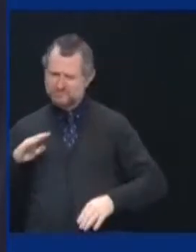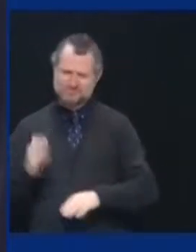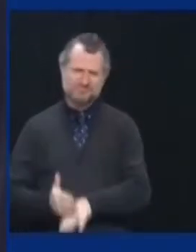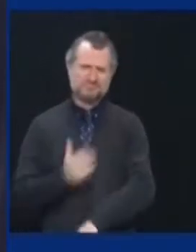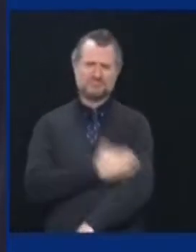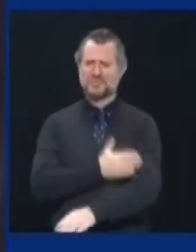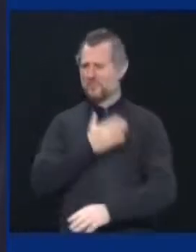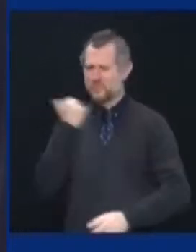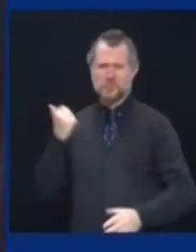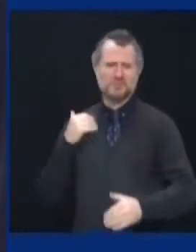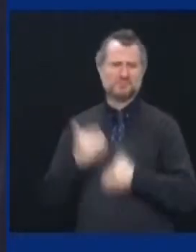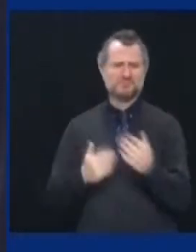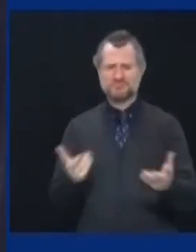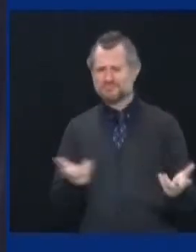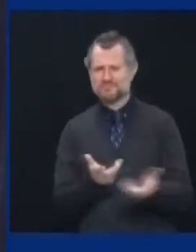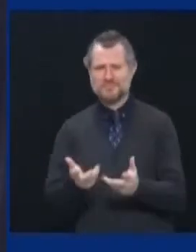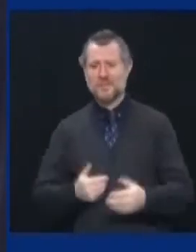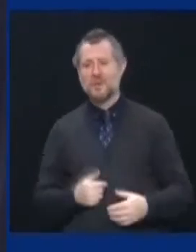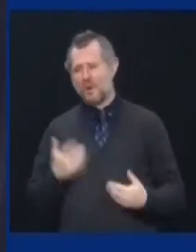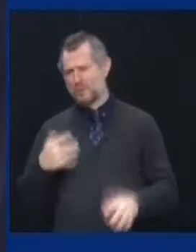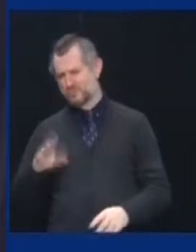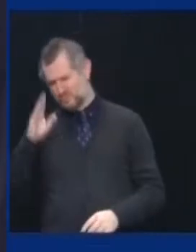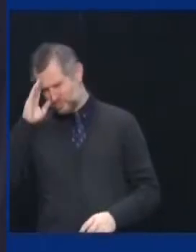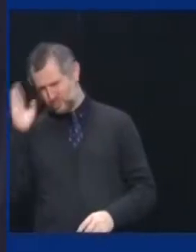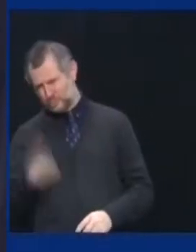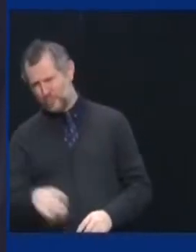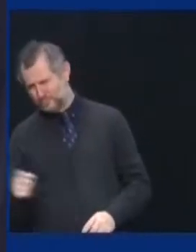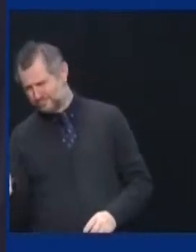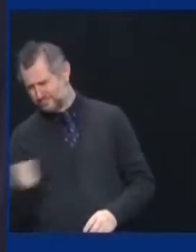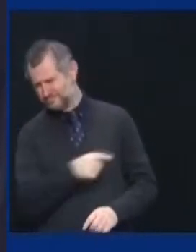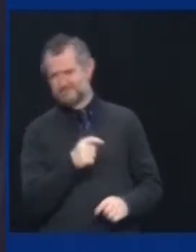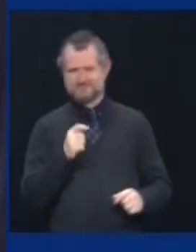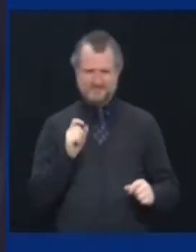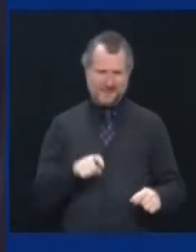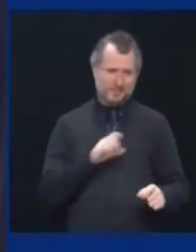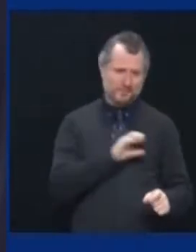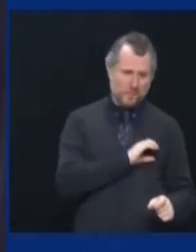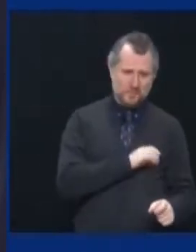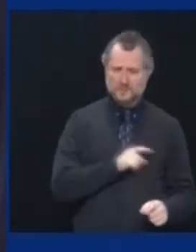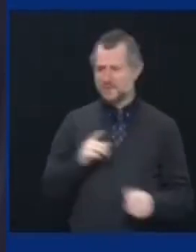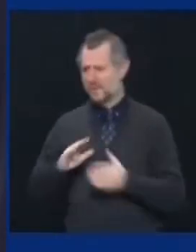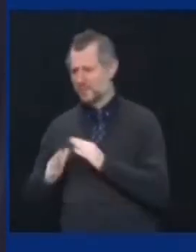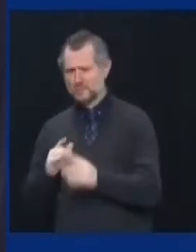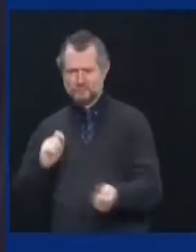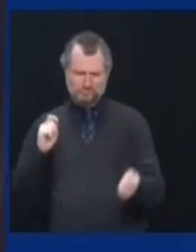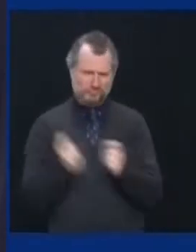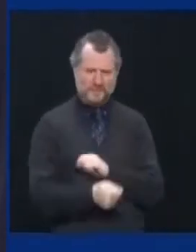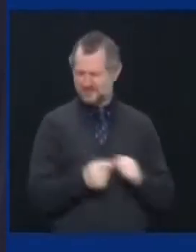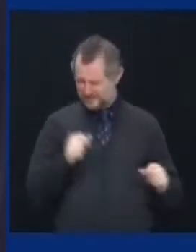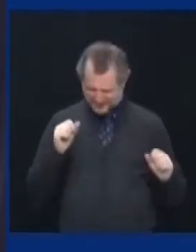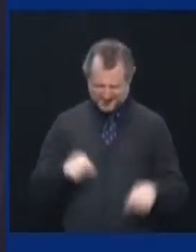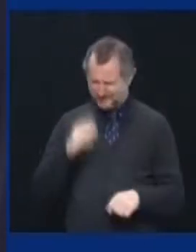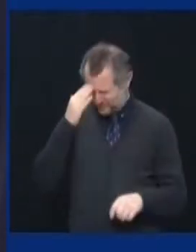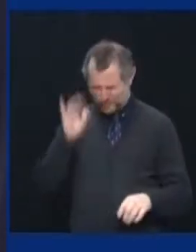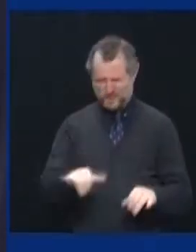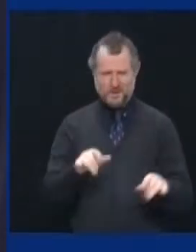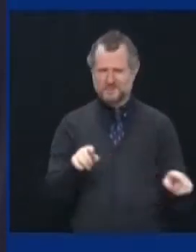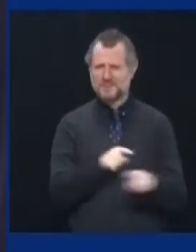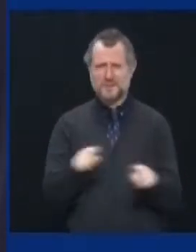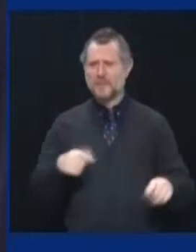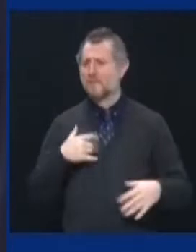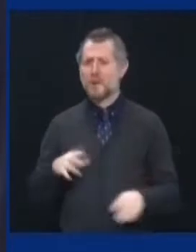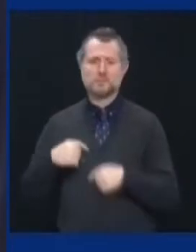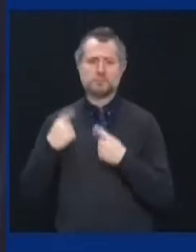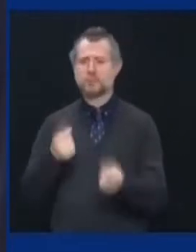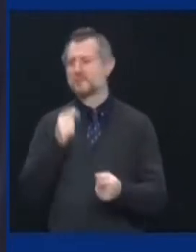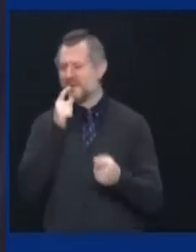It was already clear that you had to reform the relationship between the police and the community. It was already clear that this was not working.